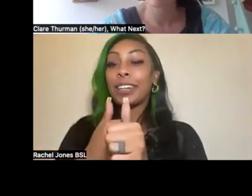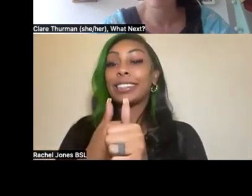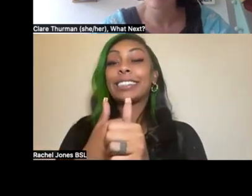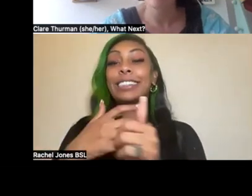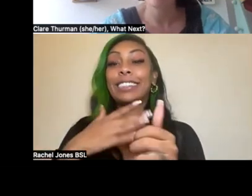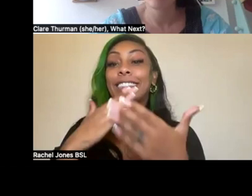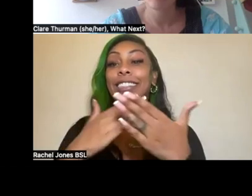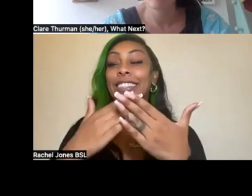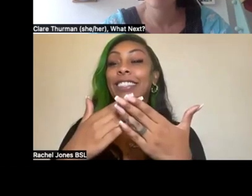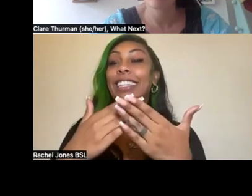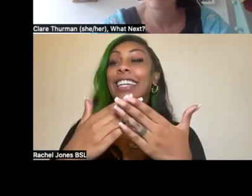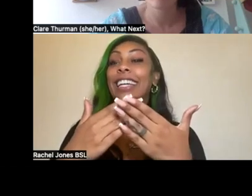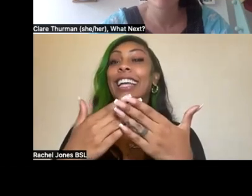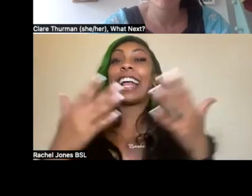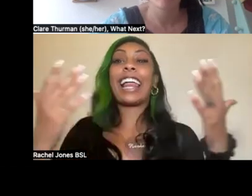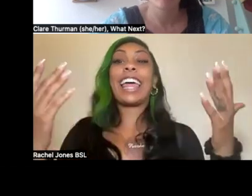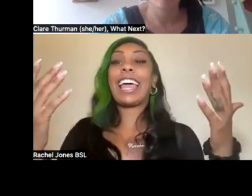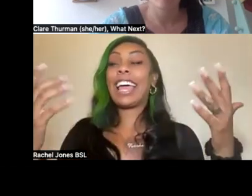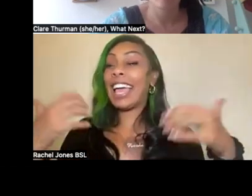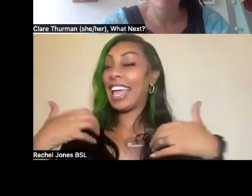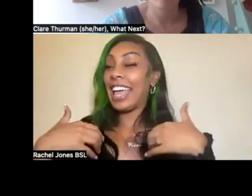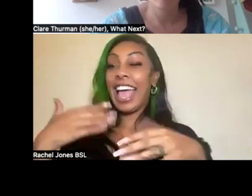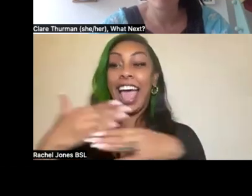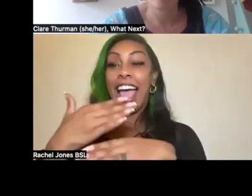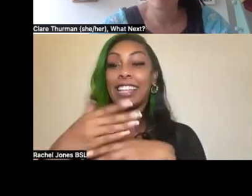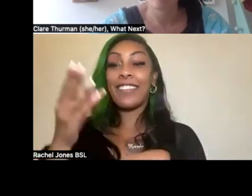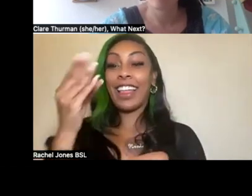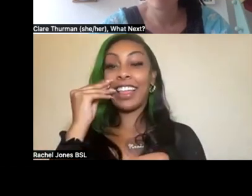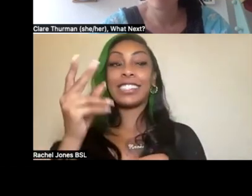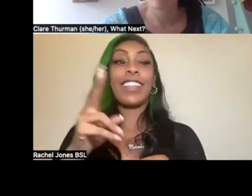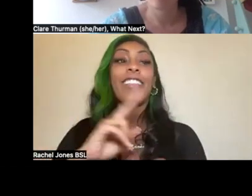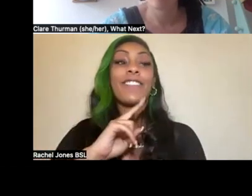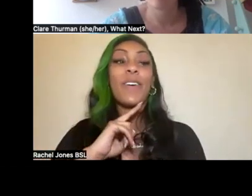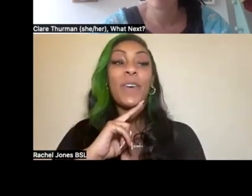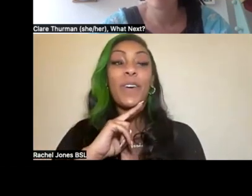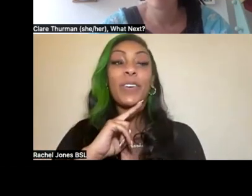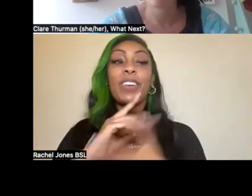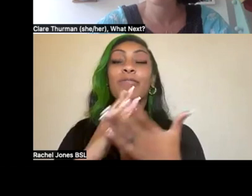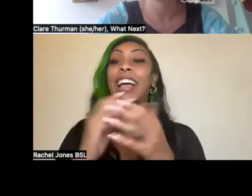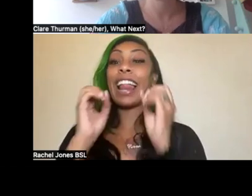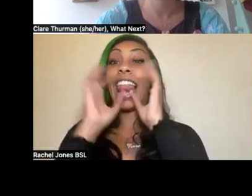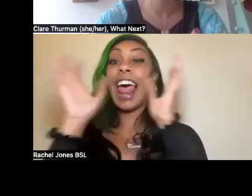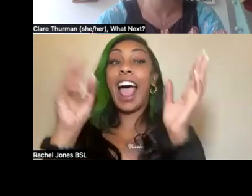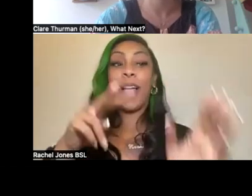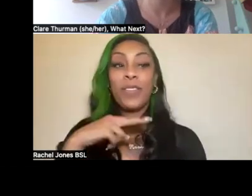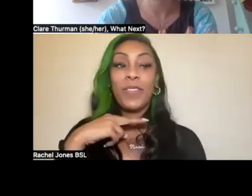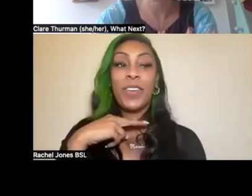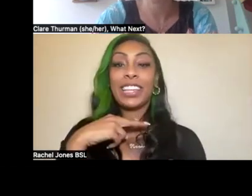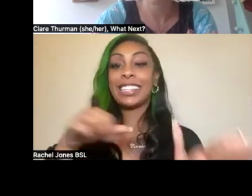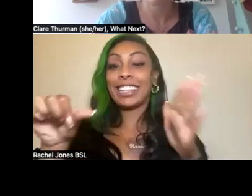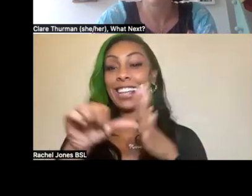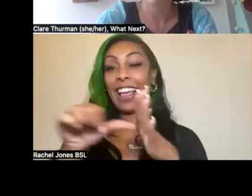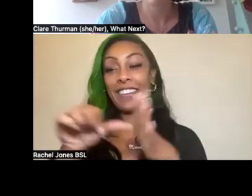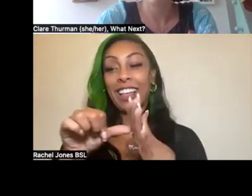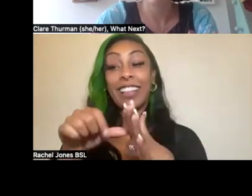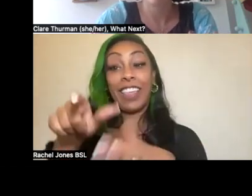need to actively be listening to those quiet voices, or really loud voices that are really difficult, because these are the